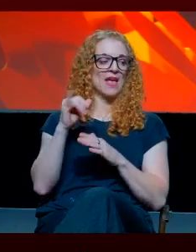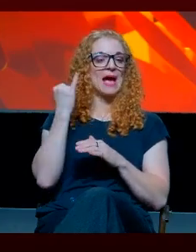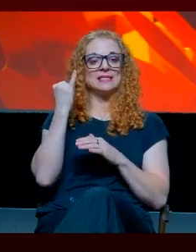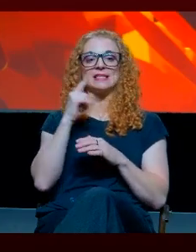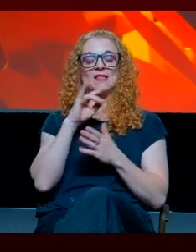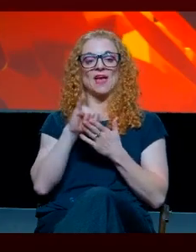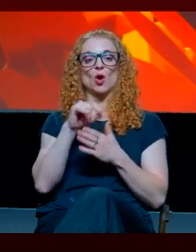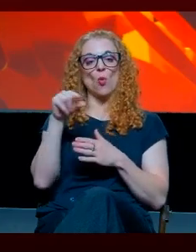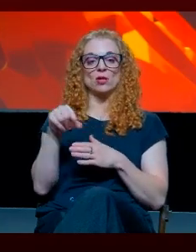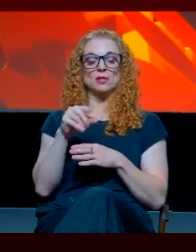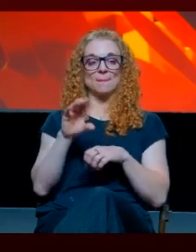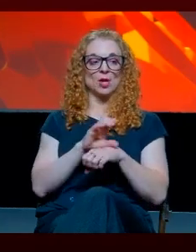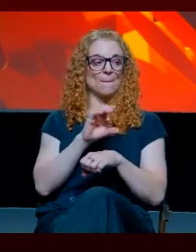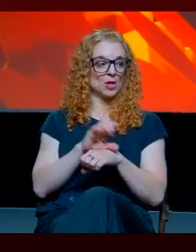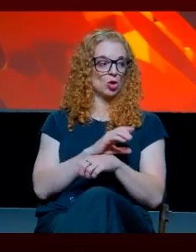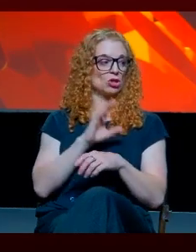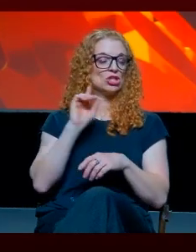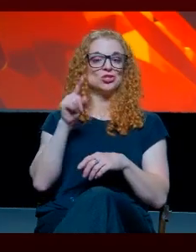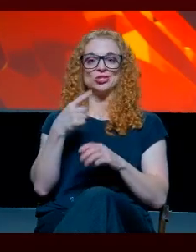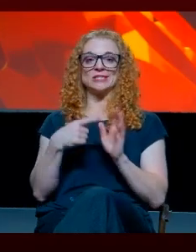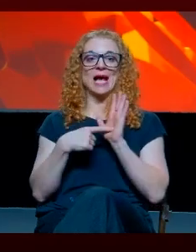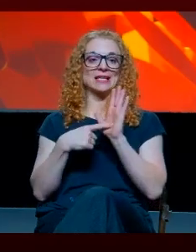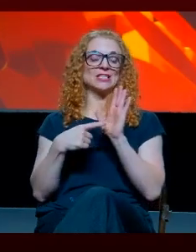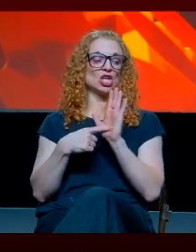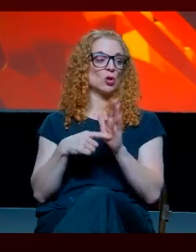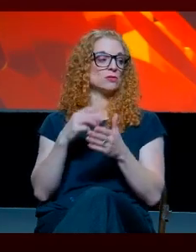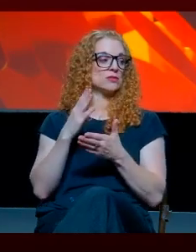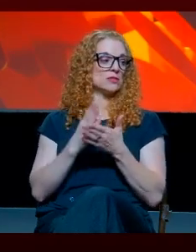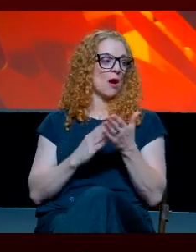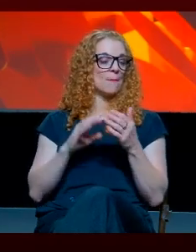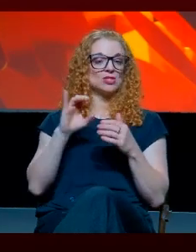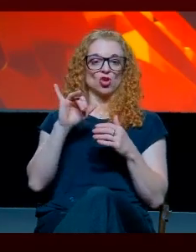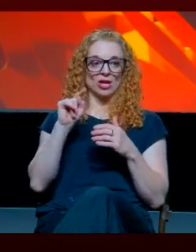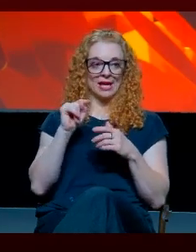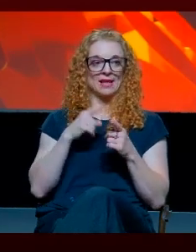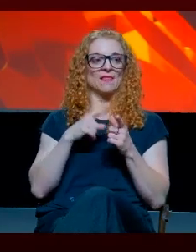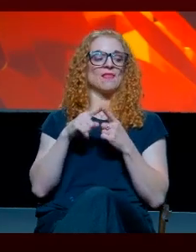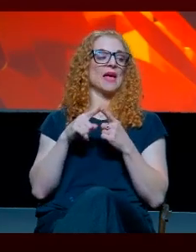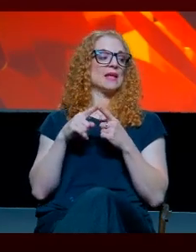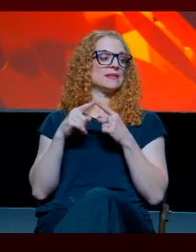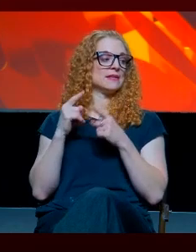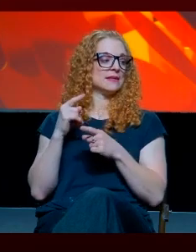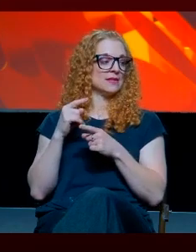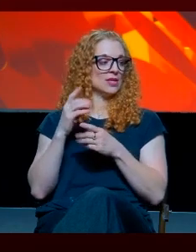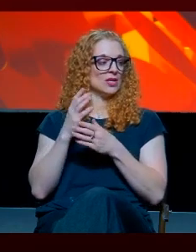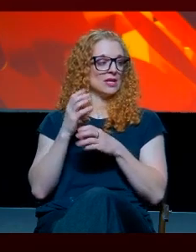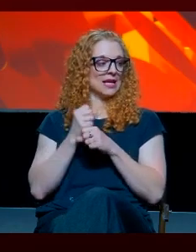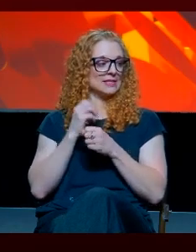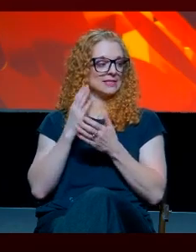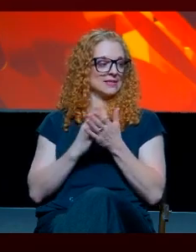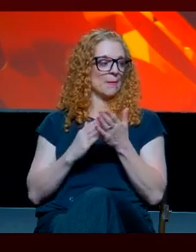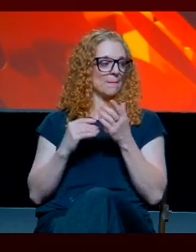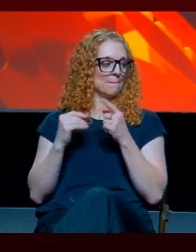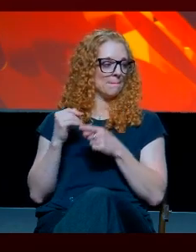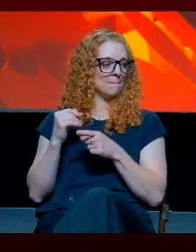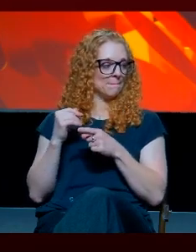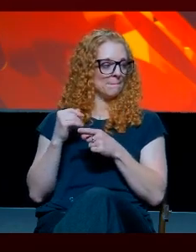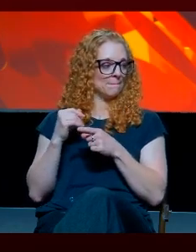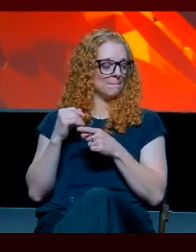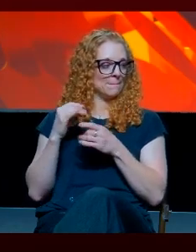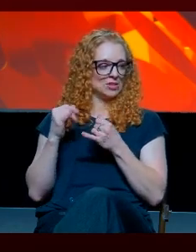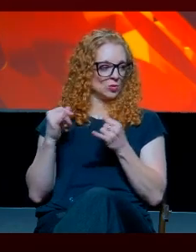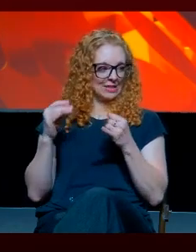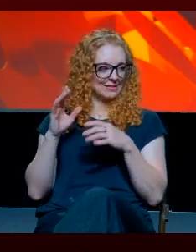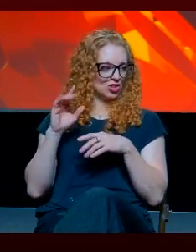quantum computer just executes some circuit and then gets some bit strings. Famously, Google demonstrated this a few years